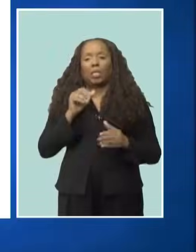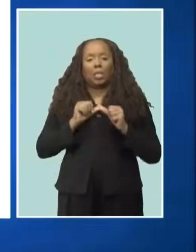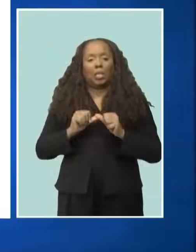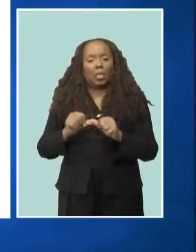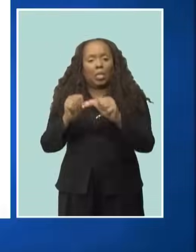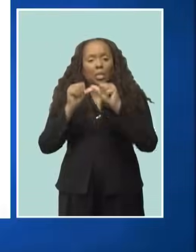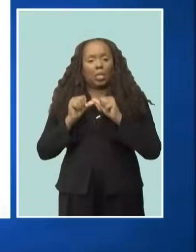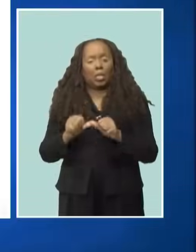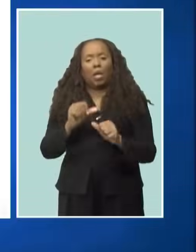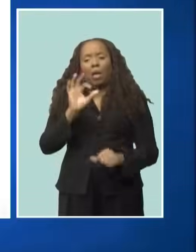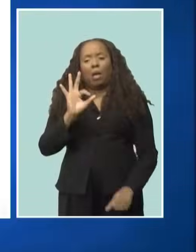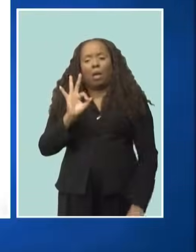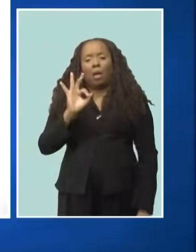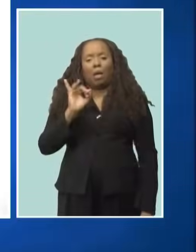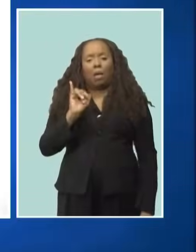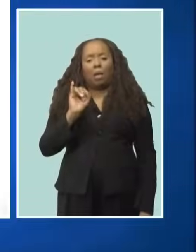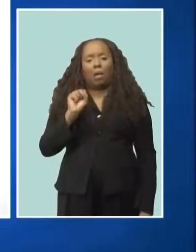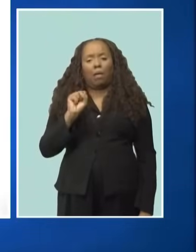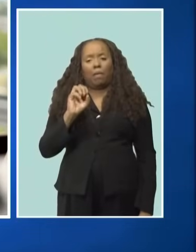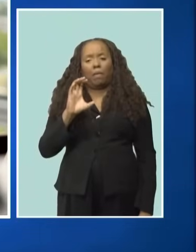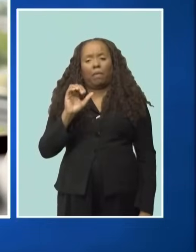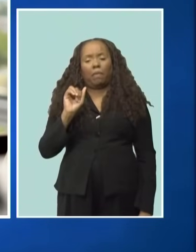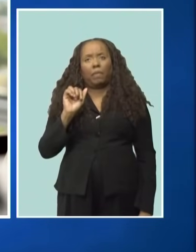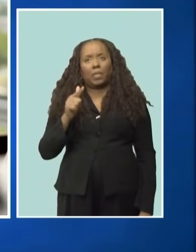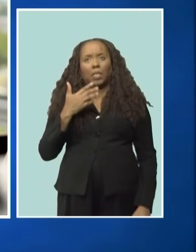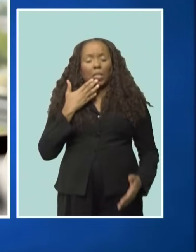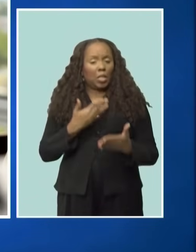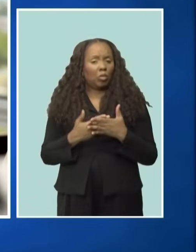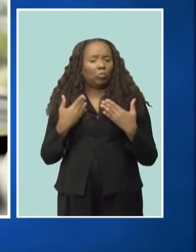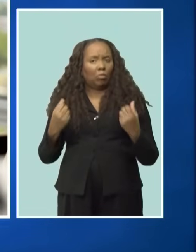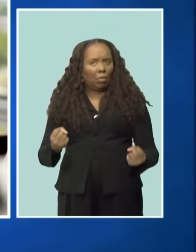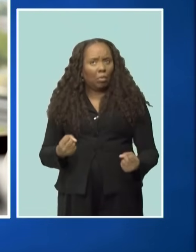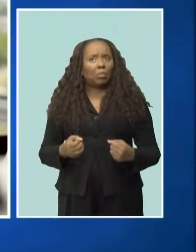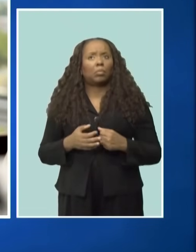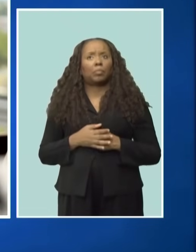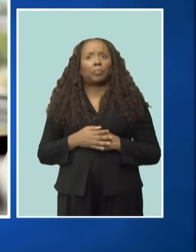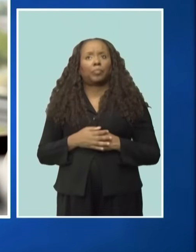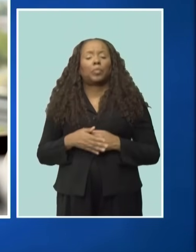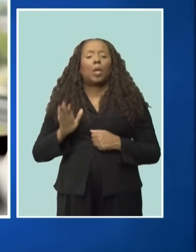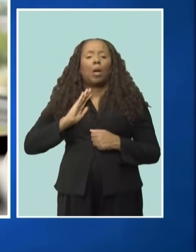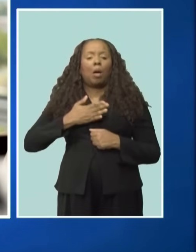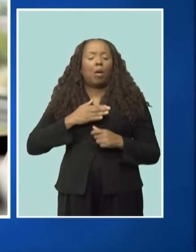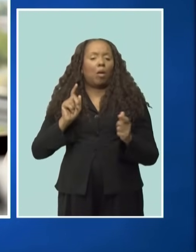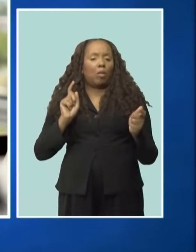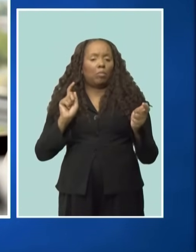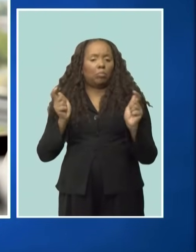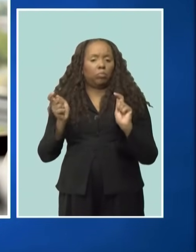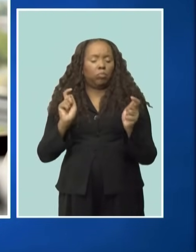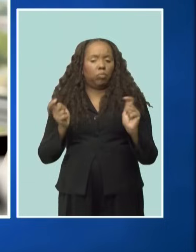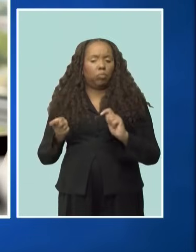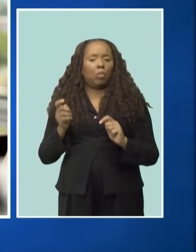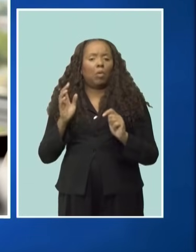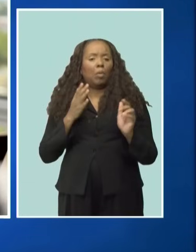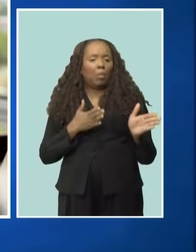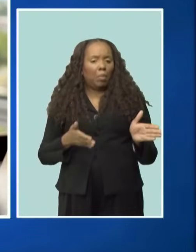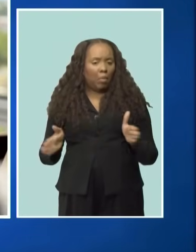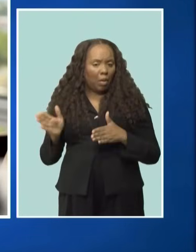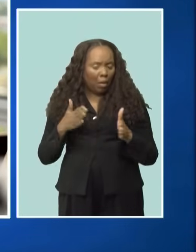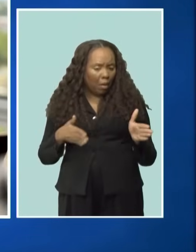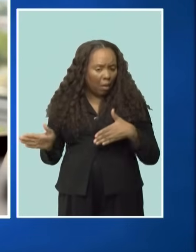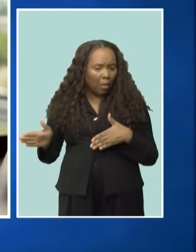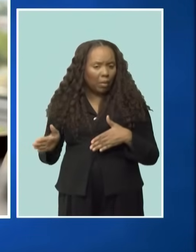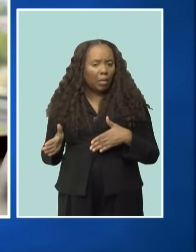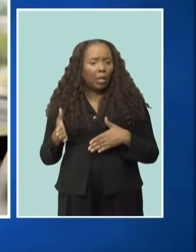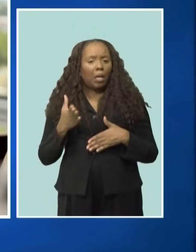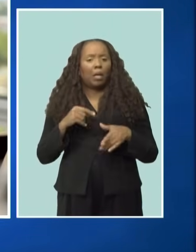continued falling of the debt to GDP ratio, the strong reform agenda that's been executed so far, and